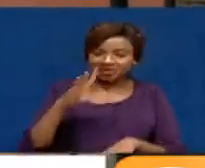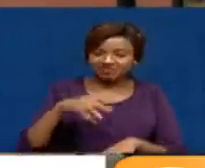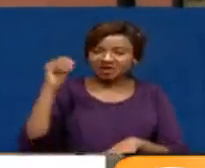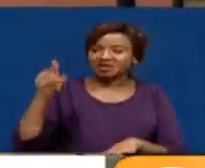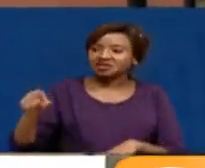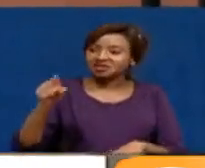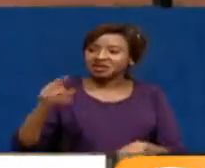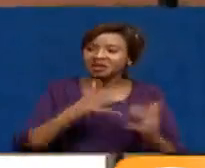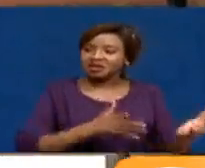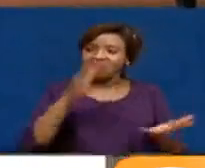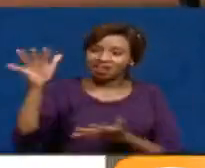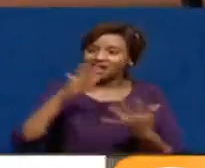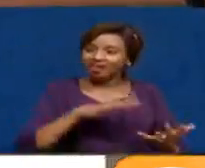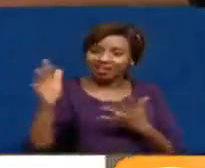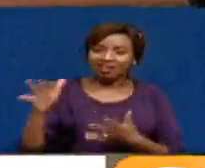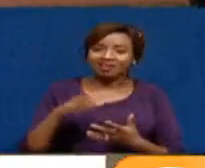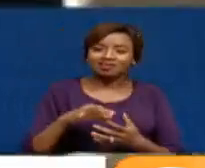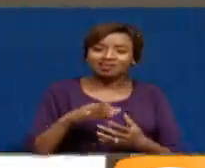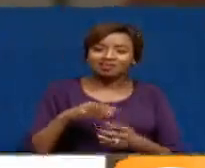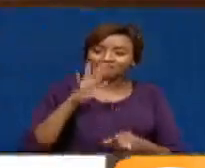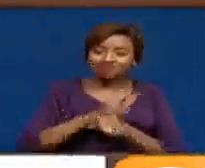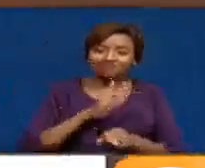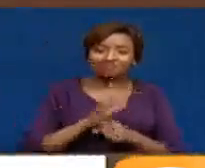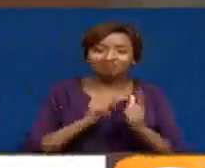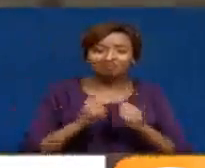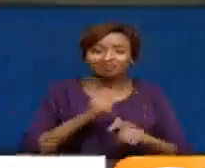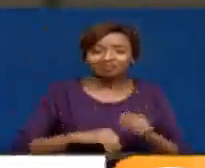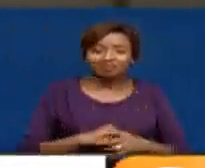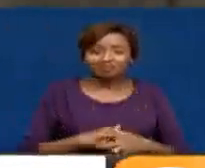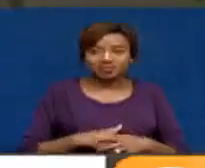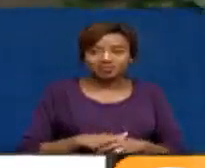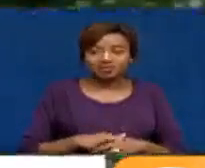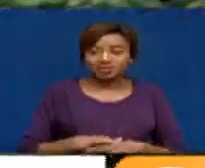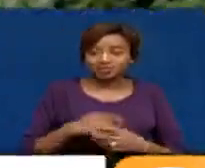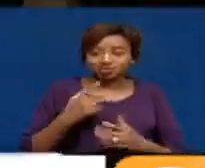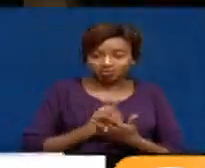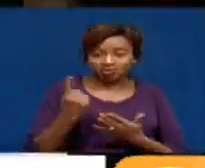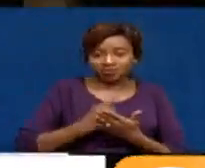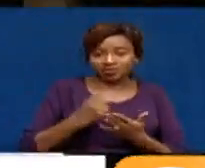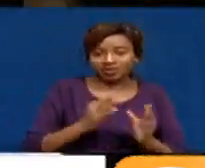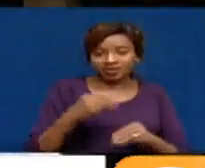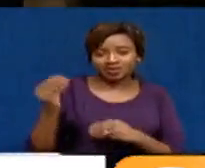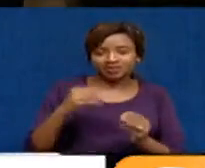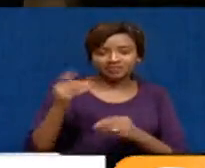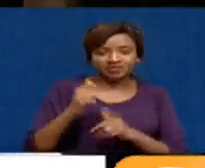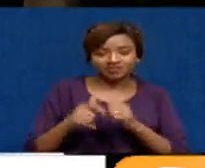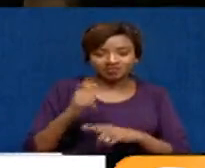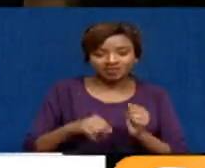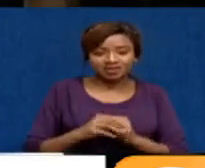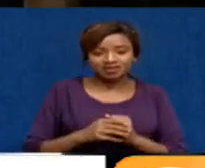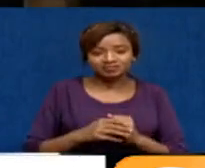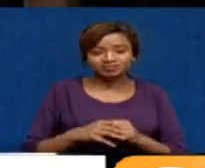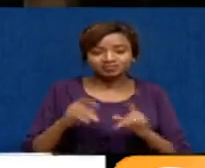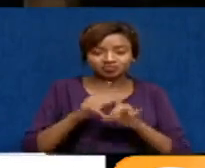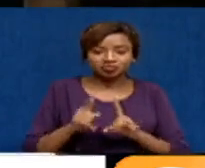Nature, huwa nachukua yote. In fact, huwa yatoshi. Clio Nature huwa na wasupply weekly. So compared to the